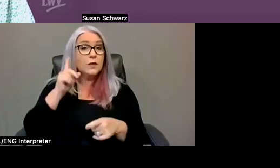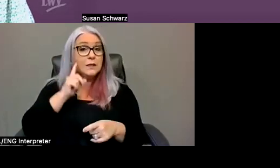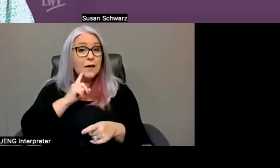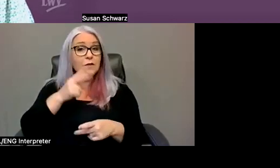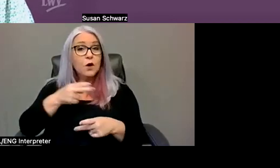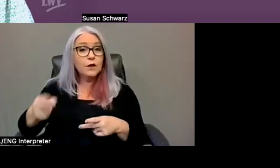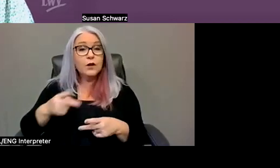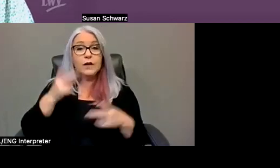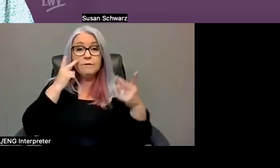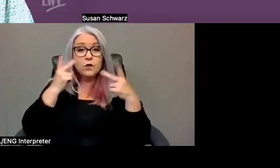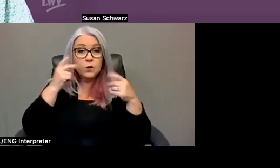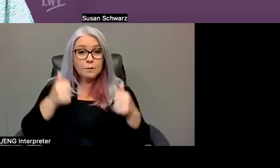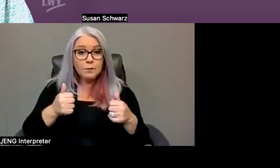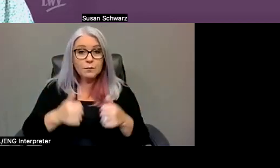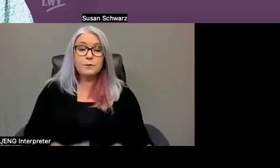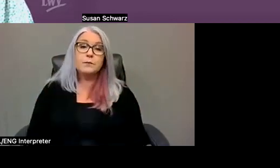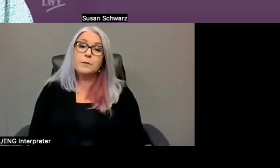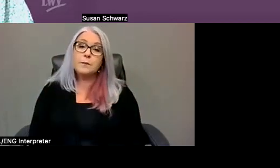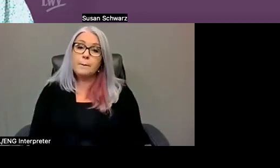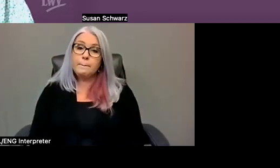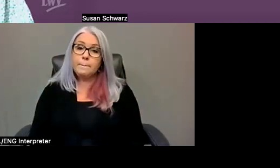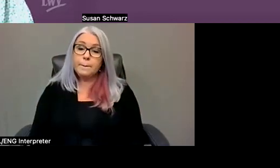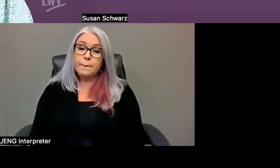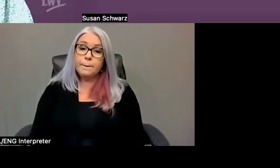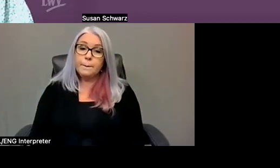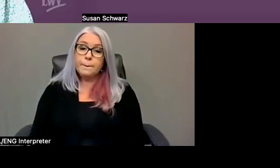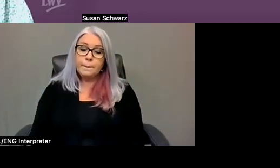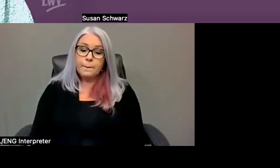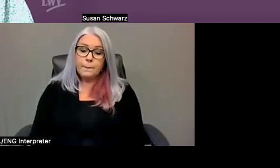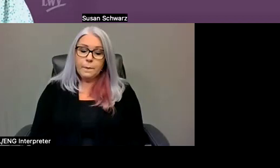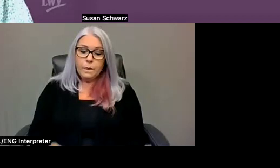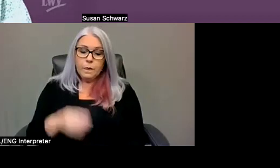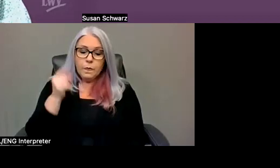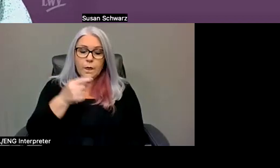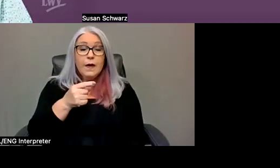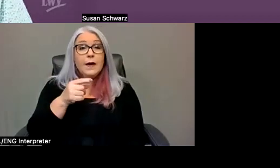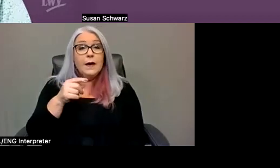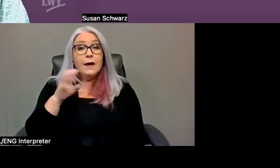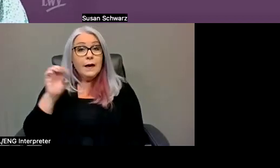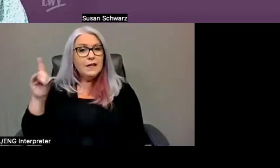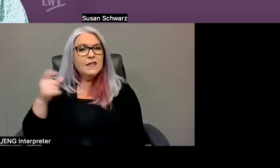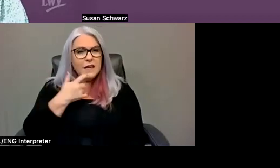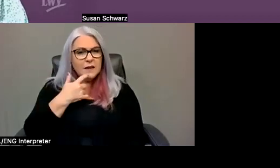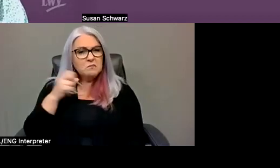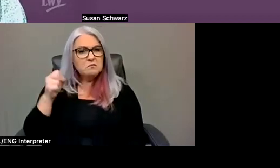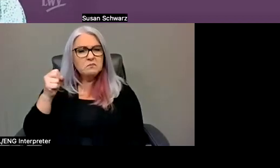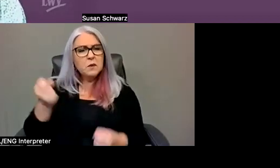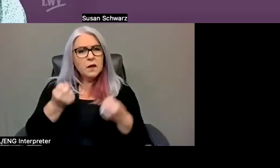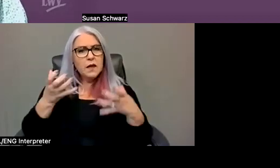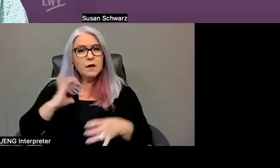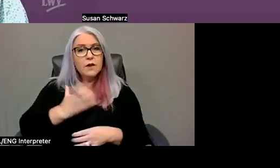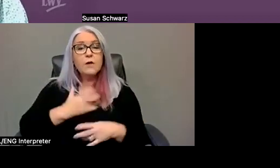and visually impaired? Well, as Ed said, much of our building codes,